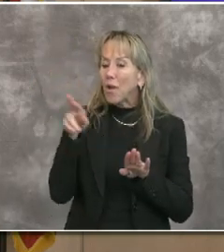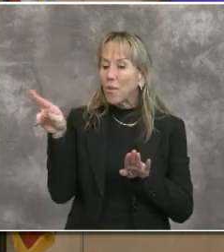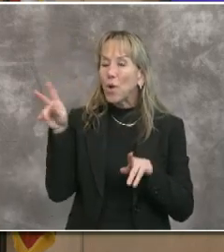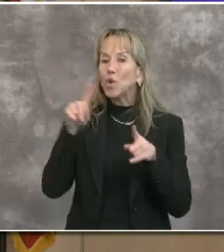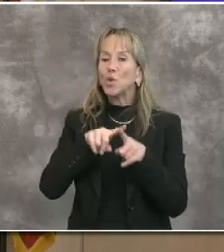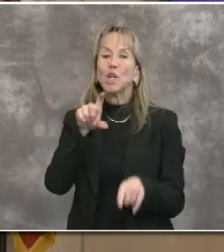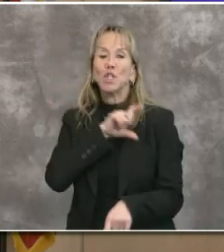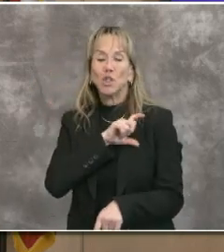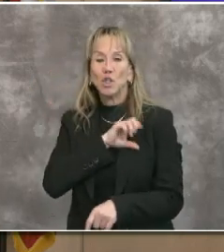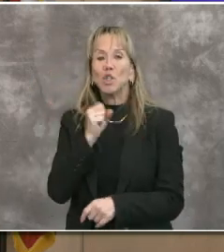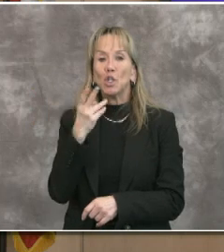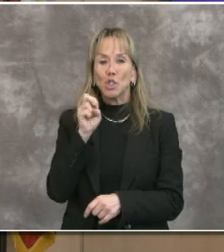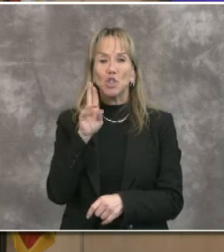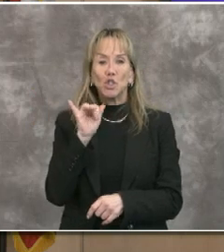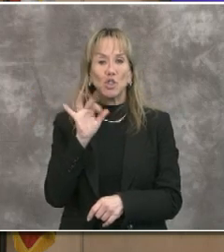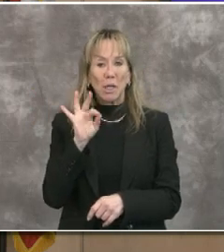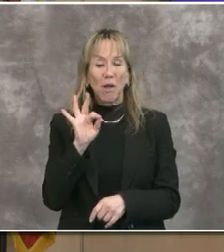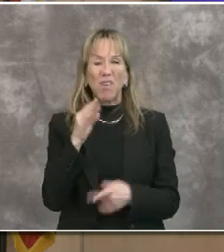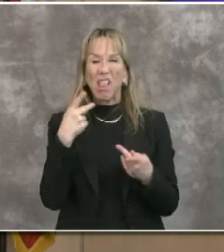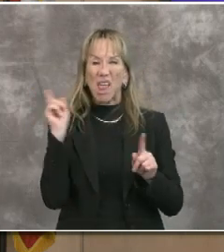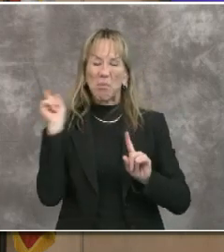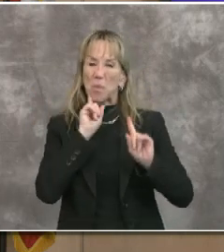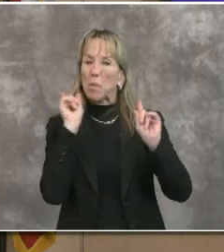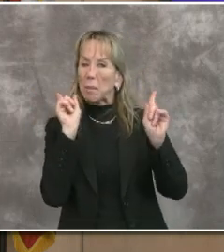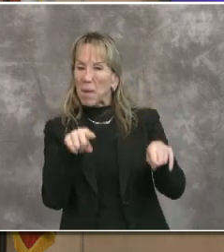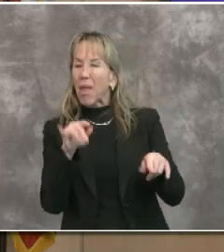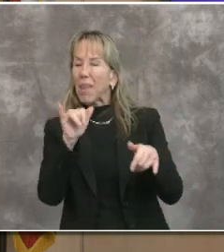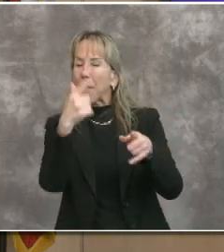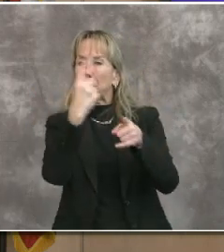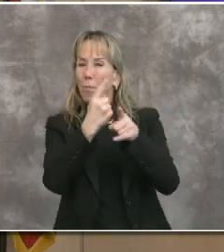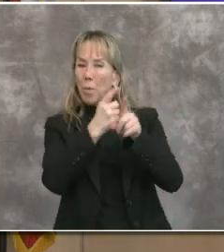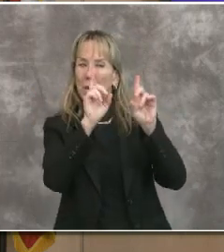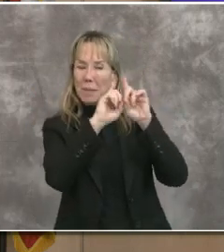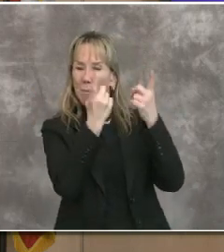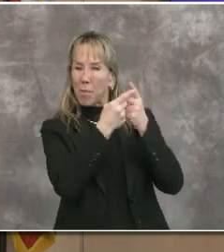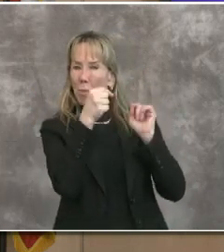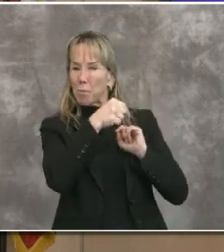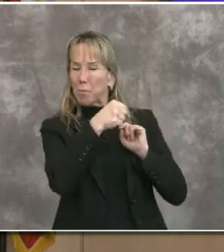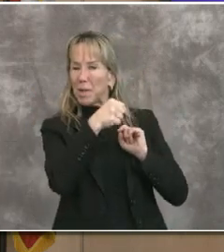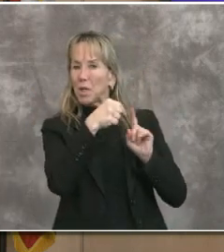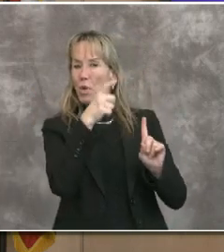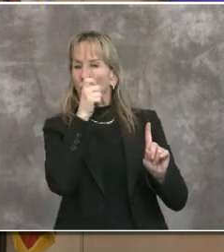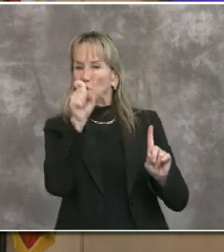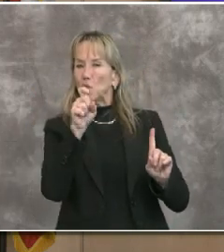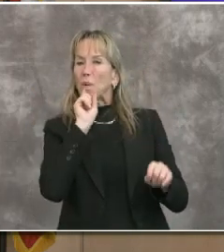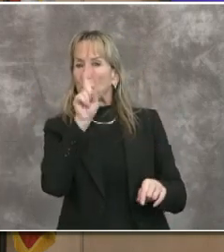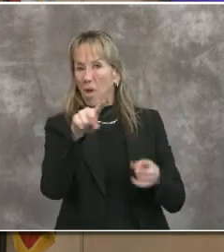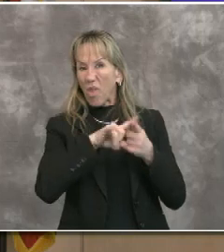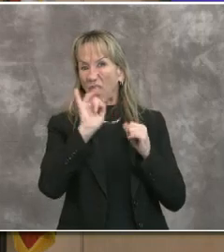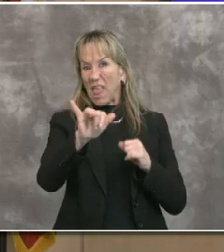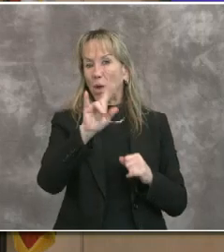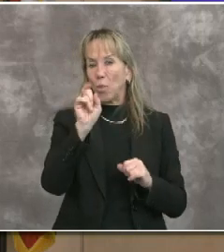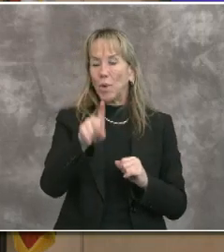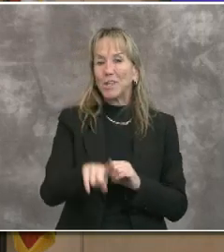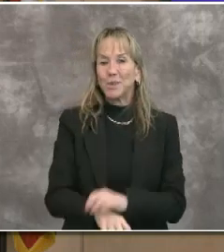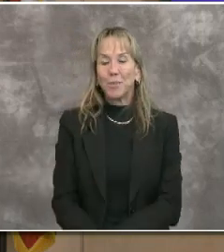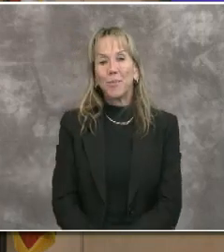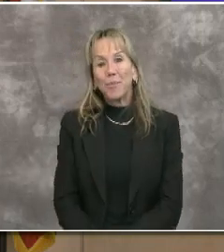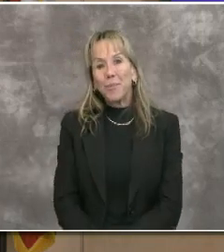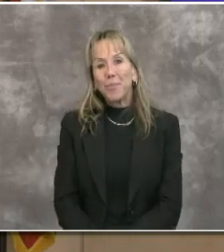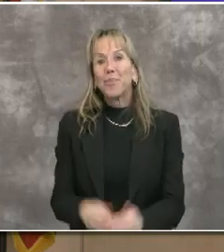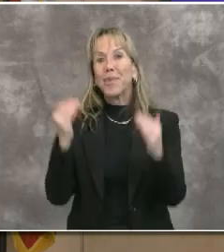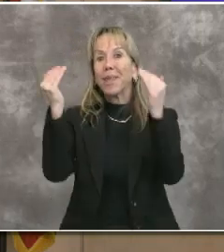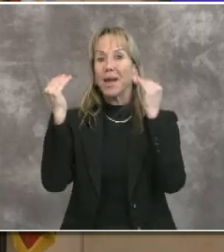the sheriff and let him respond to it. That's the appropriate party to respond. Next question. This is quite a